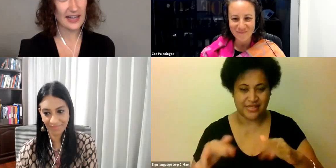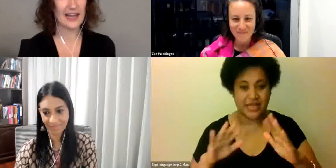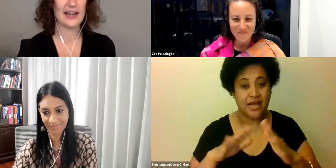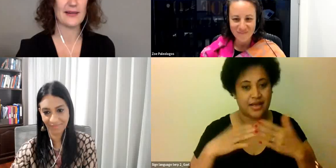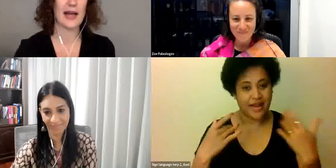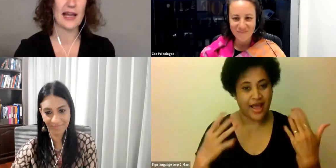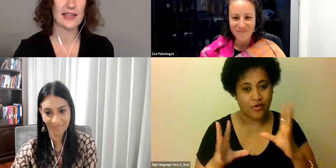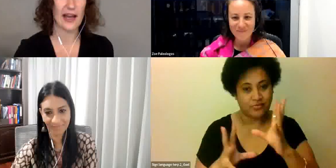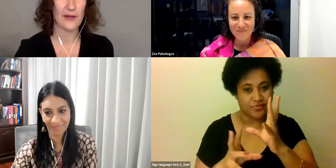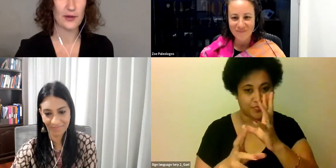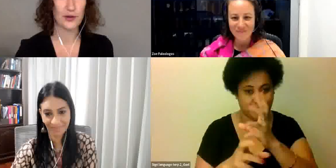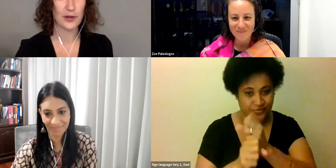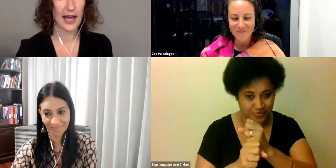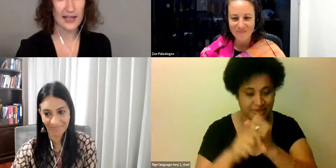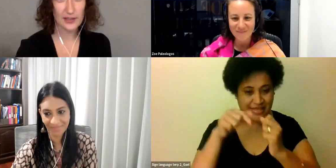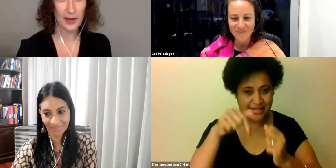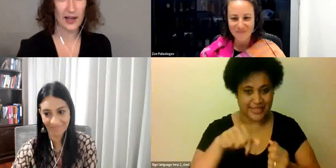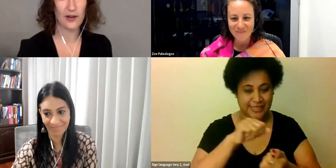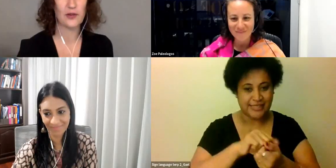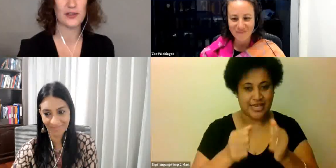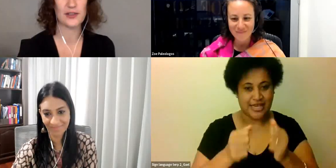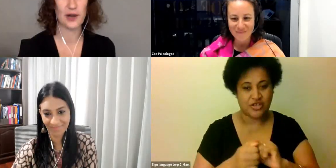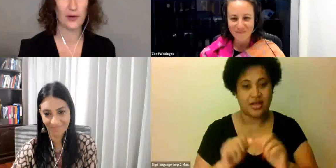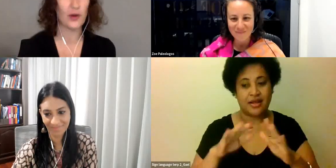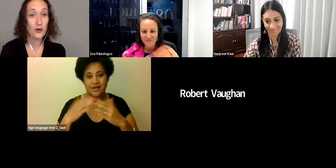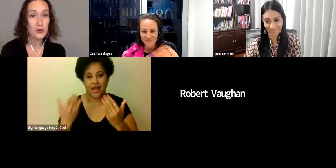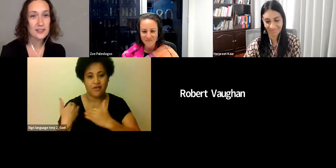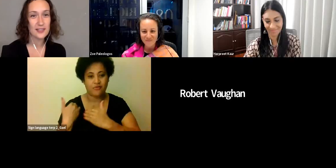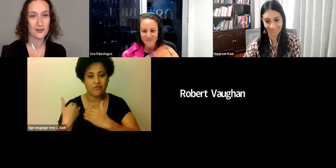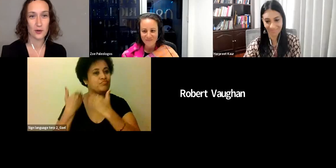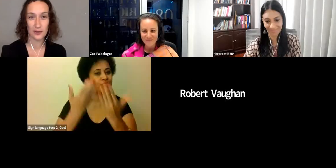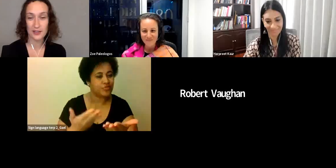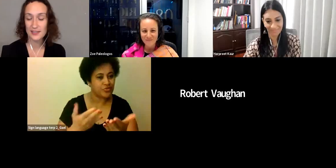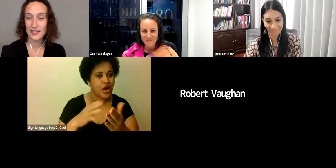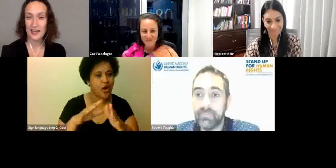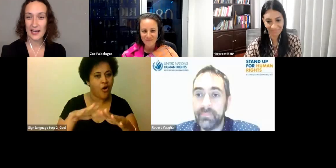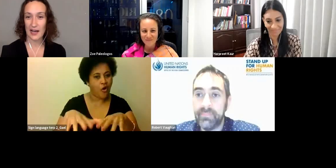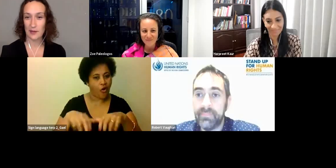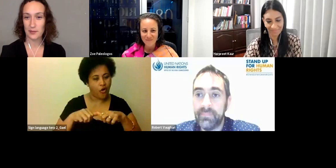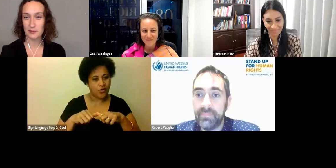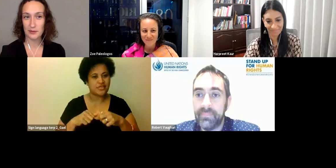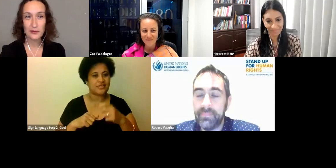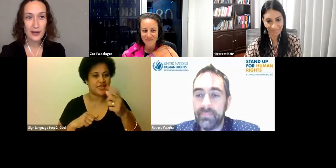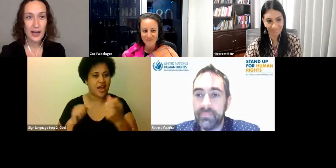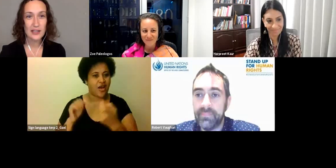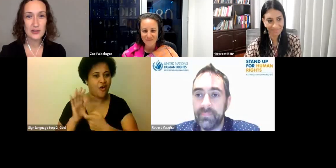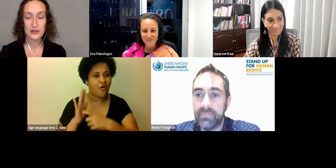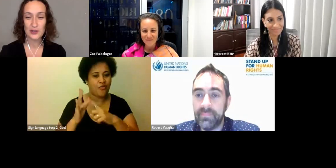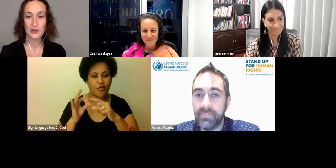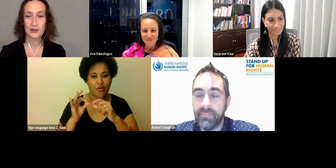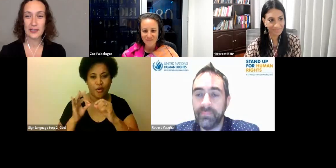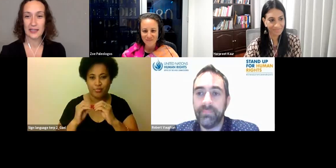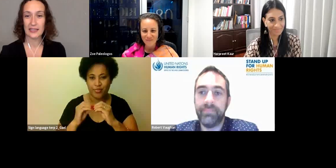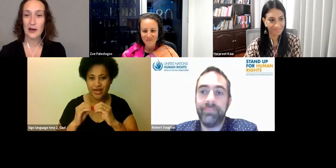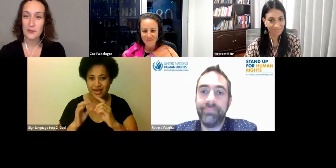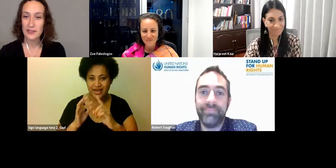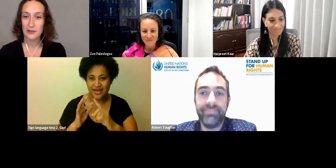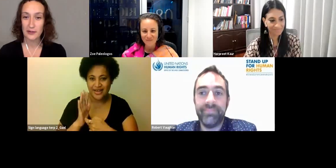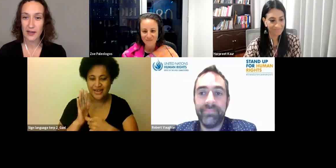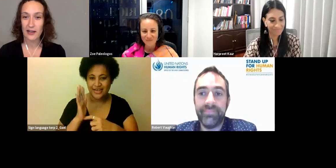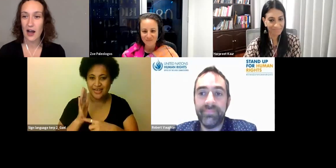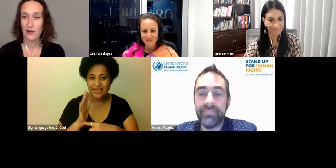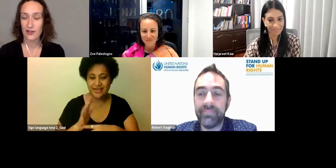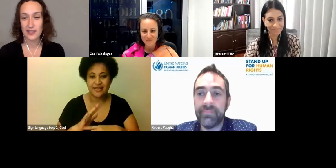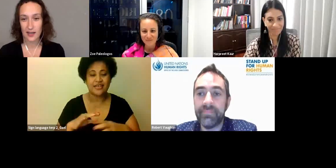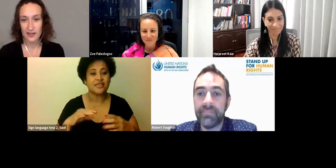session, and I will hand back over to our host, Robert. But before I do so, allow me